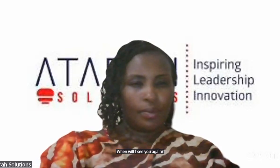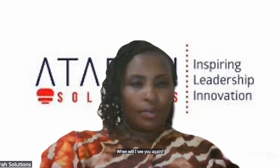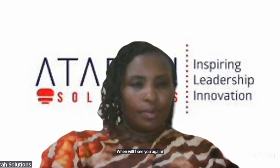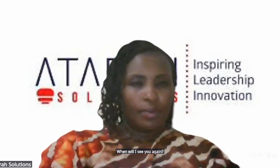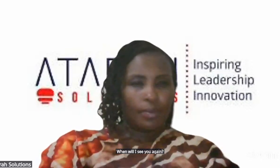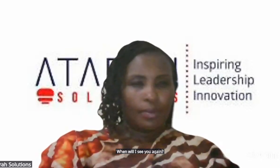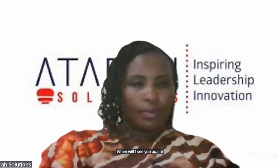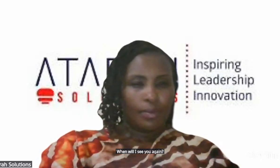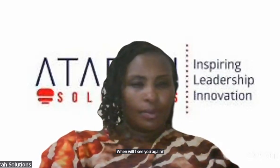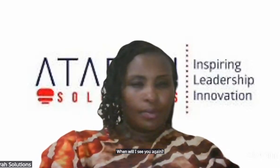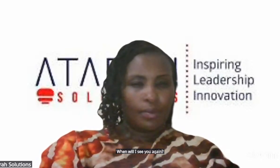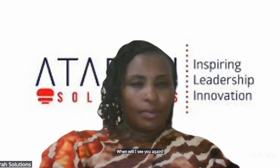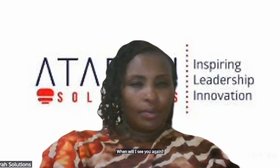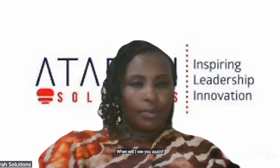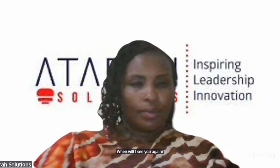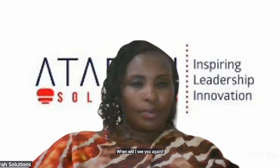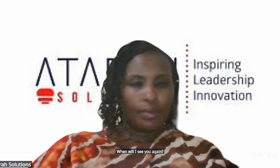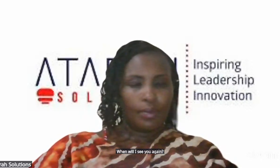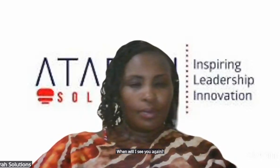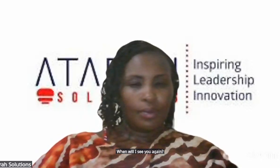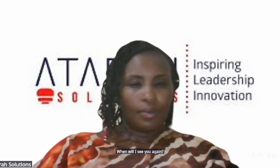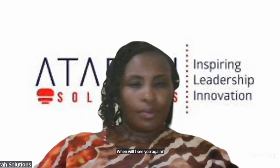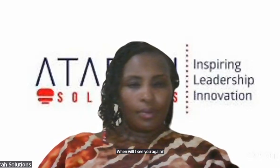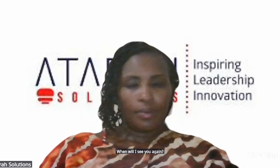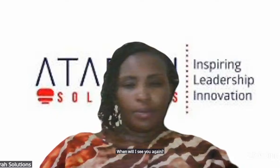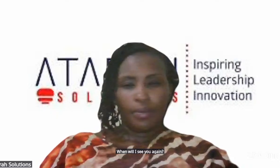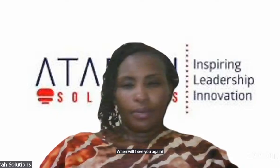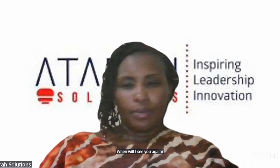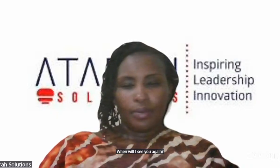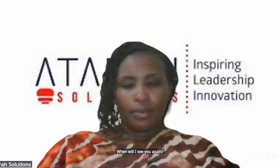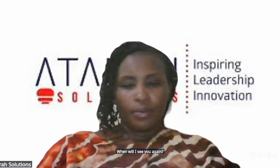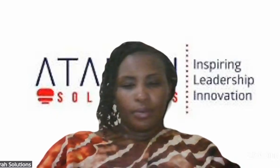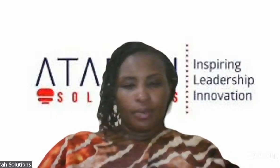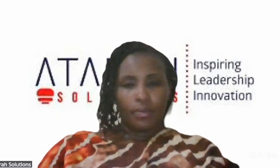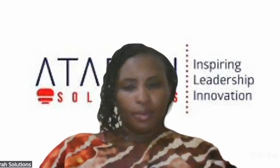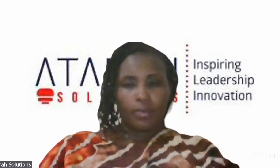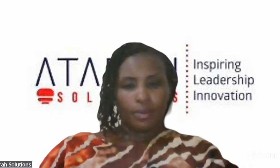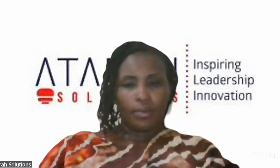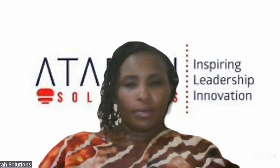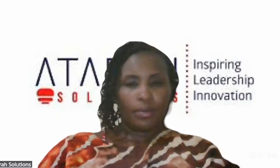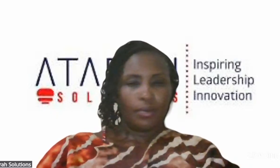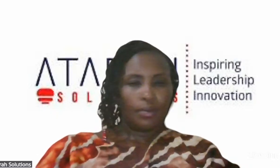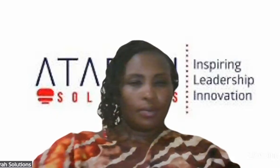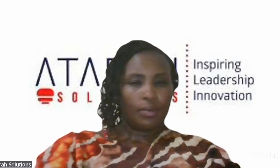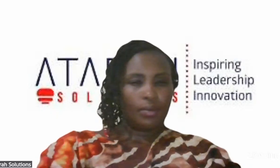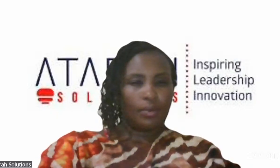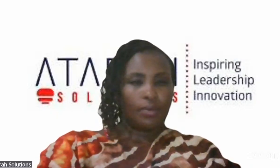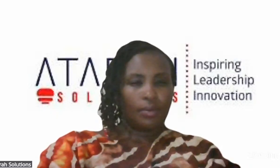When will I see you